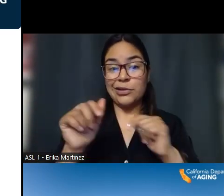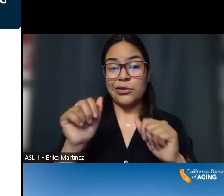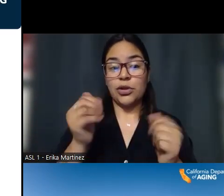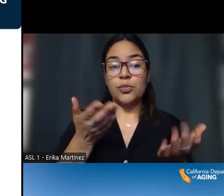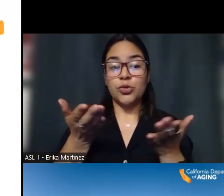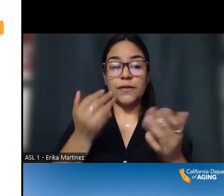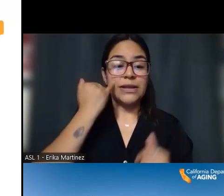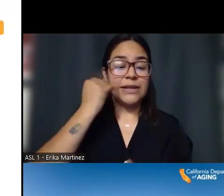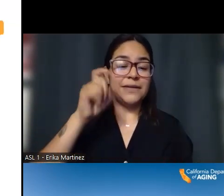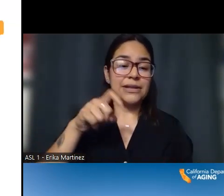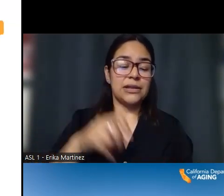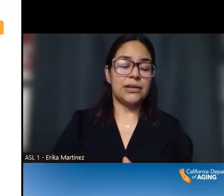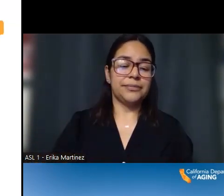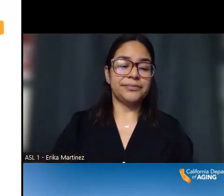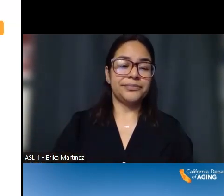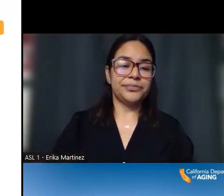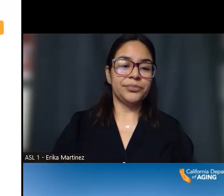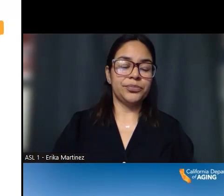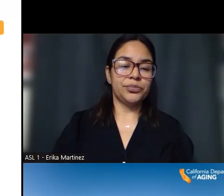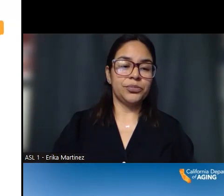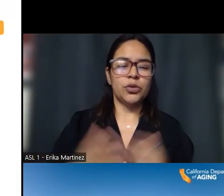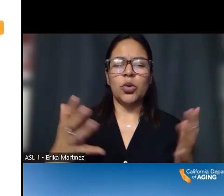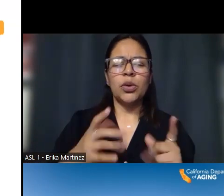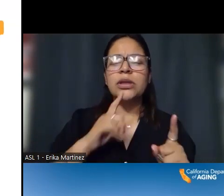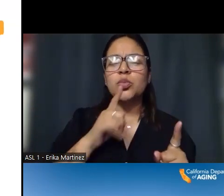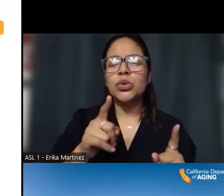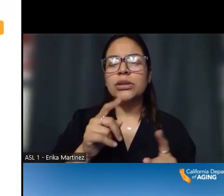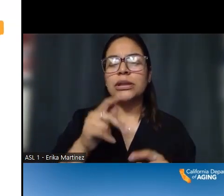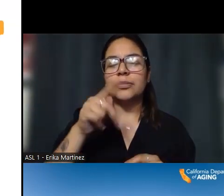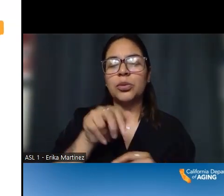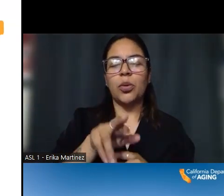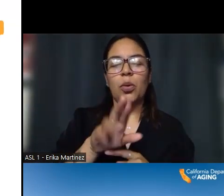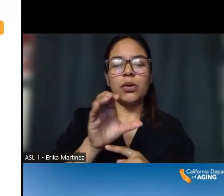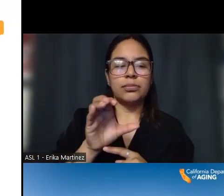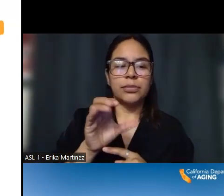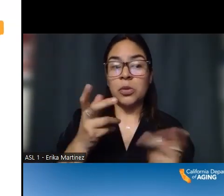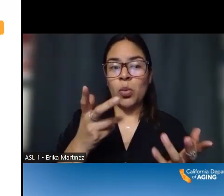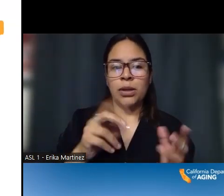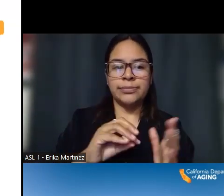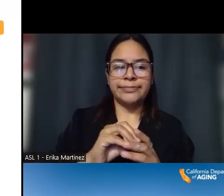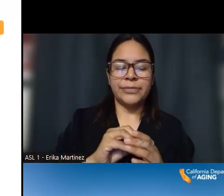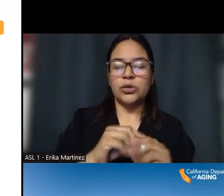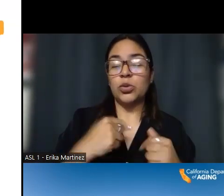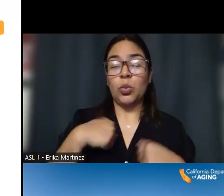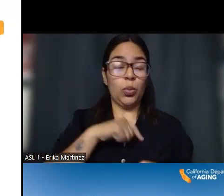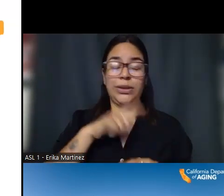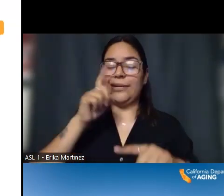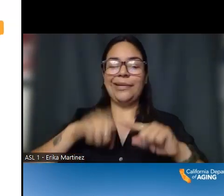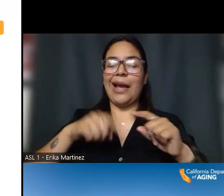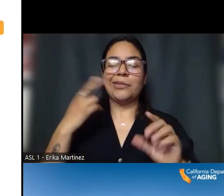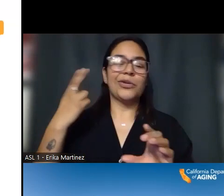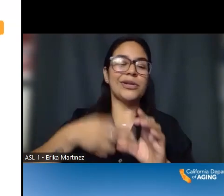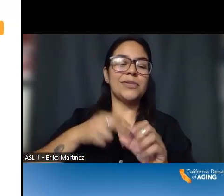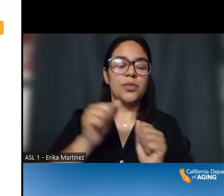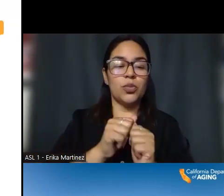Next slide. So what is the scope of the responsibility of the public patient rep? So we cannot participate in interdisciplinary